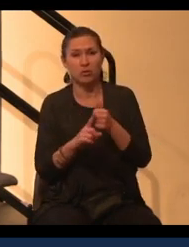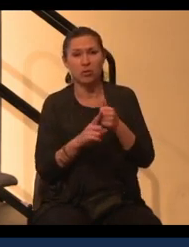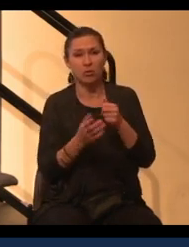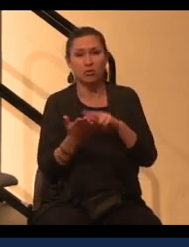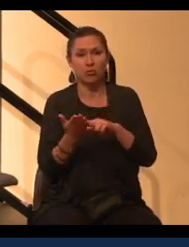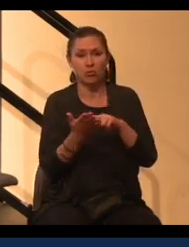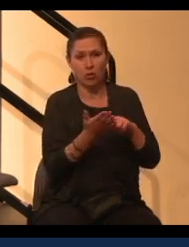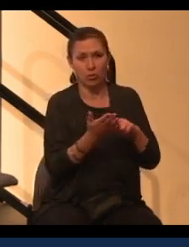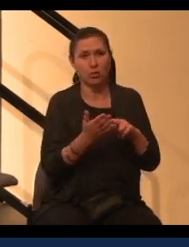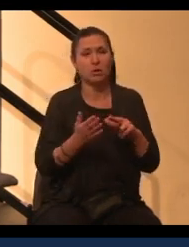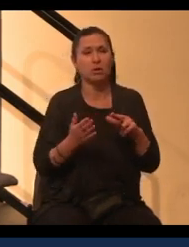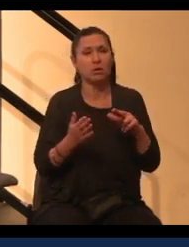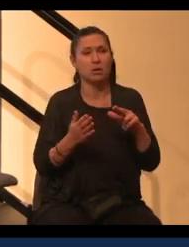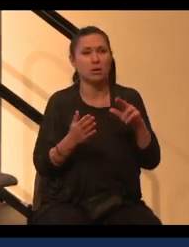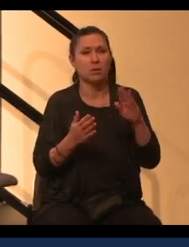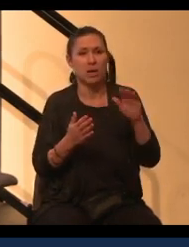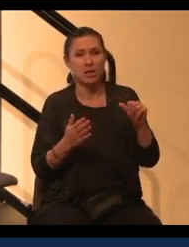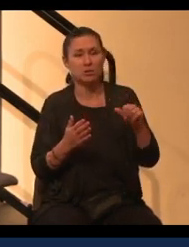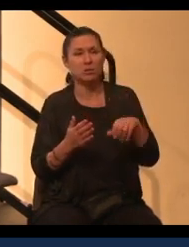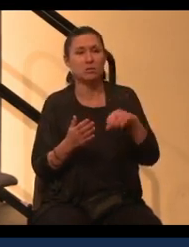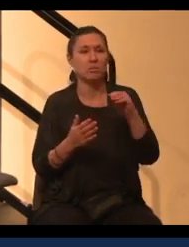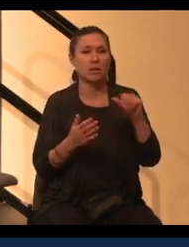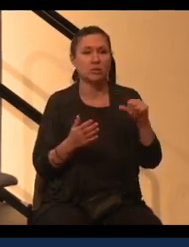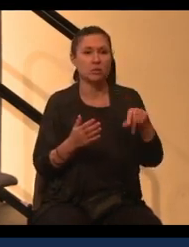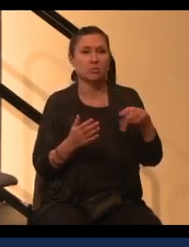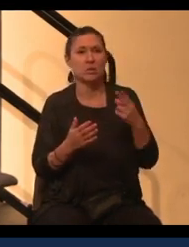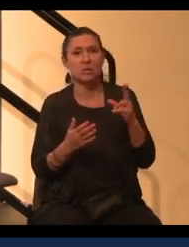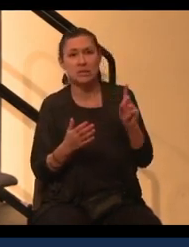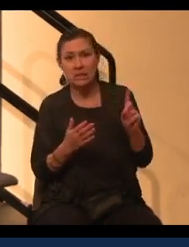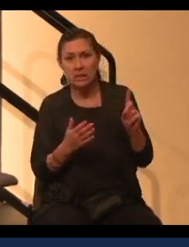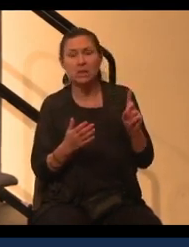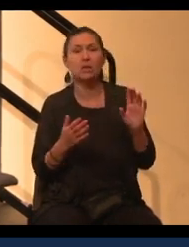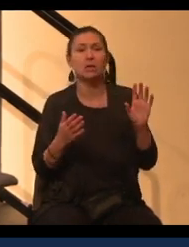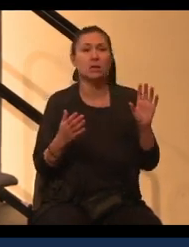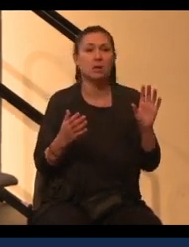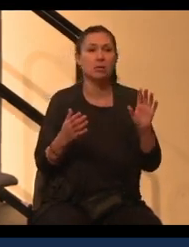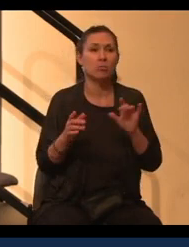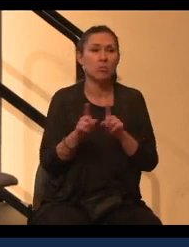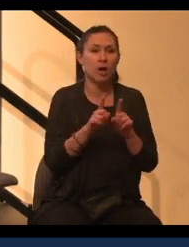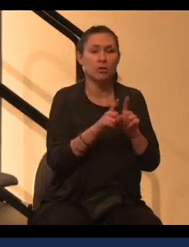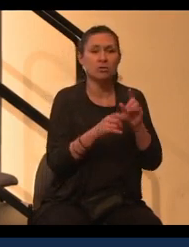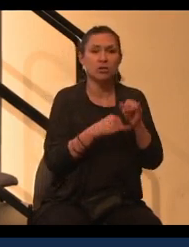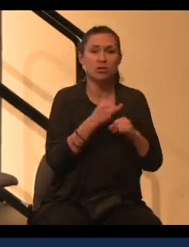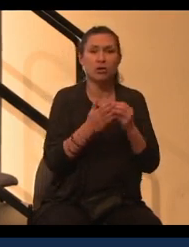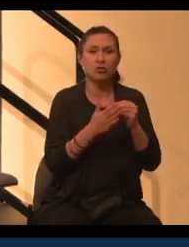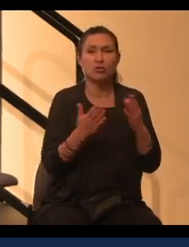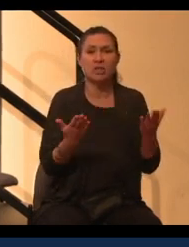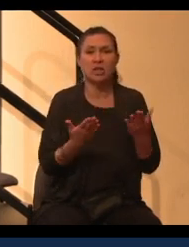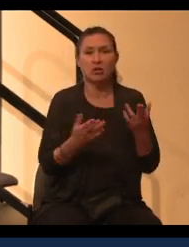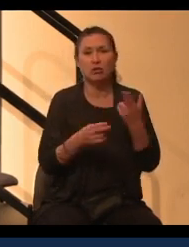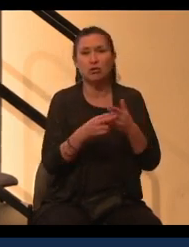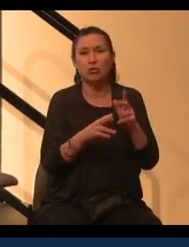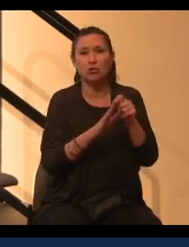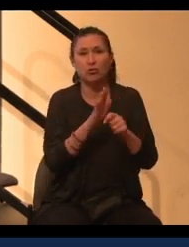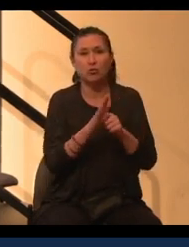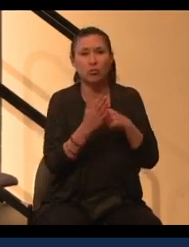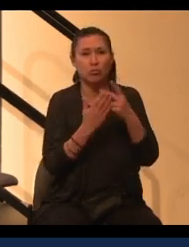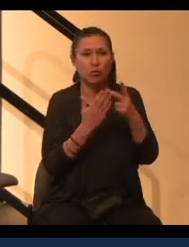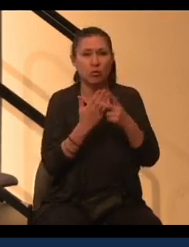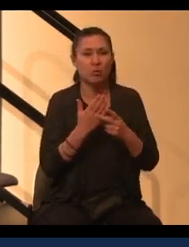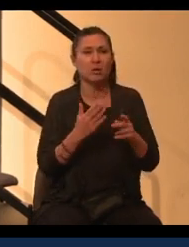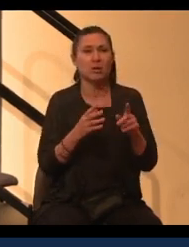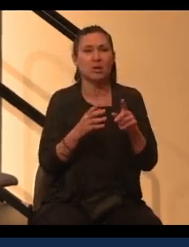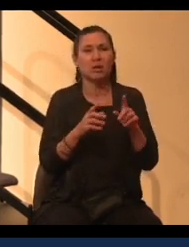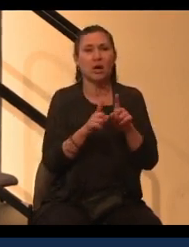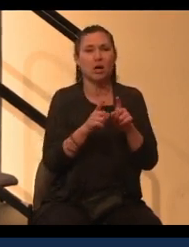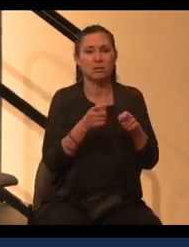enrolled in bachelor's, master's, and PhD programs, but our international students are also here on short-term programs and